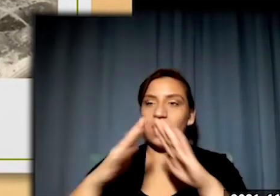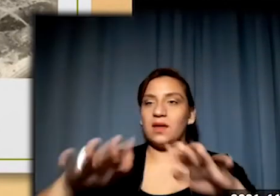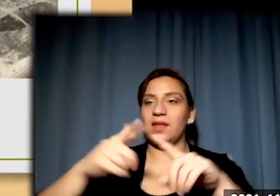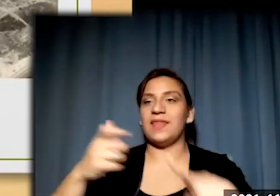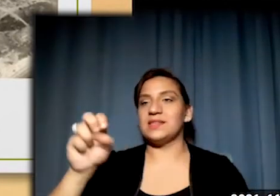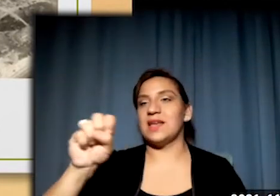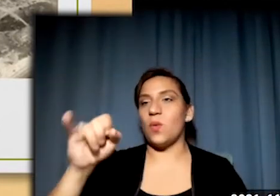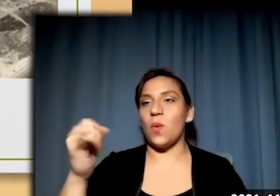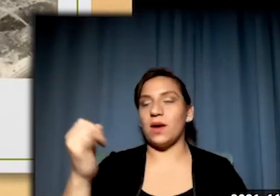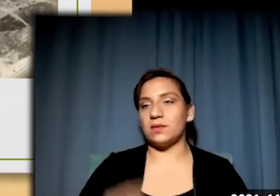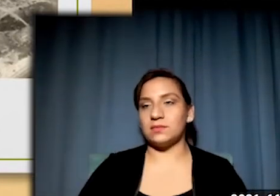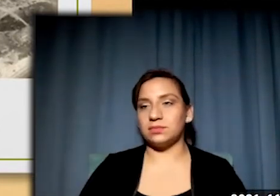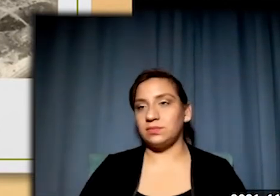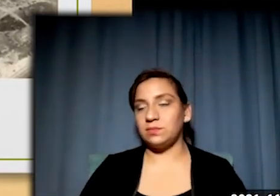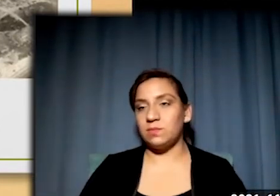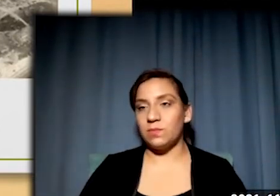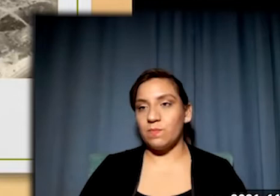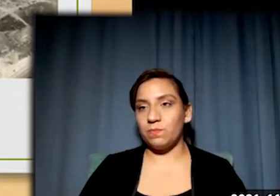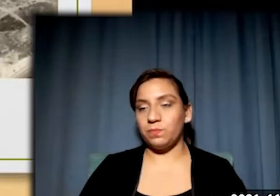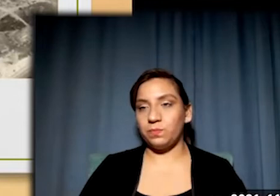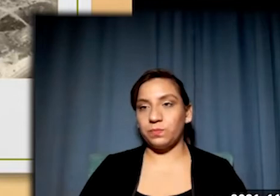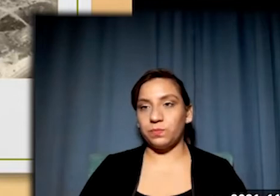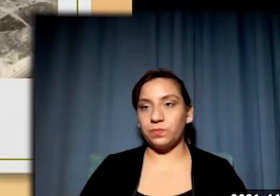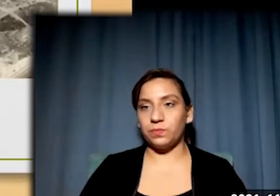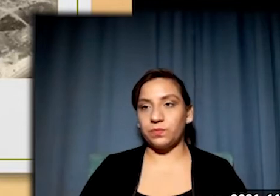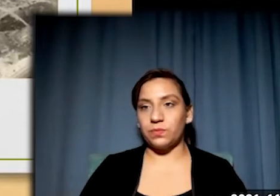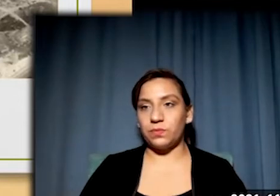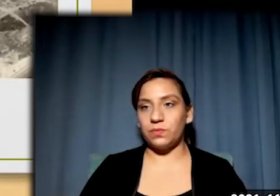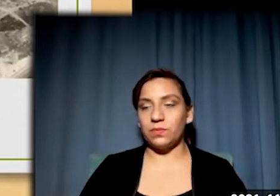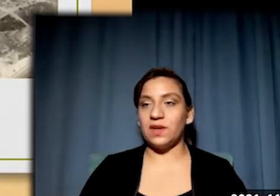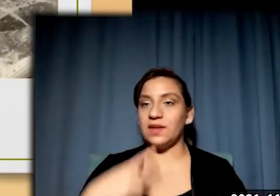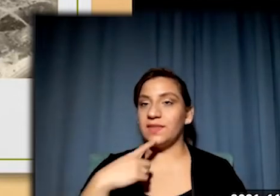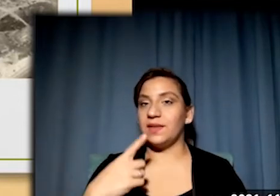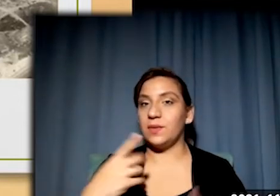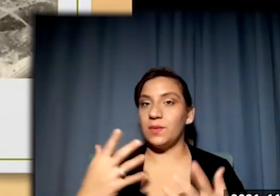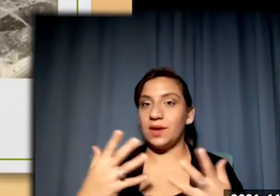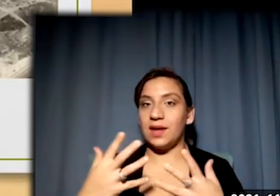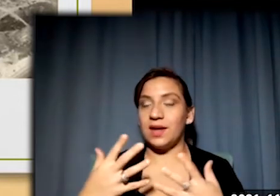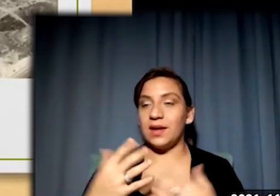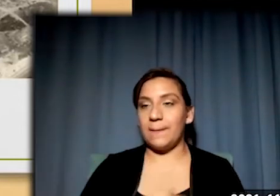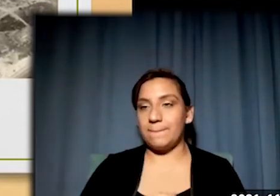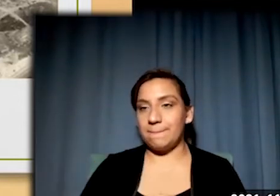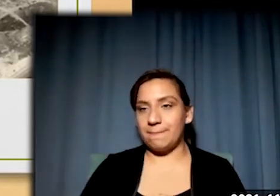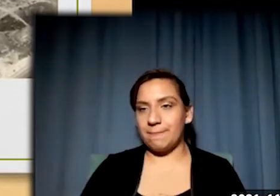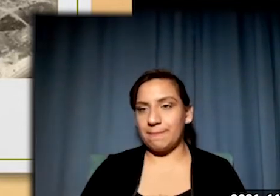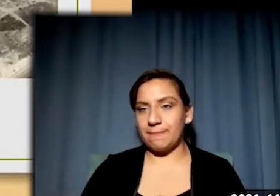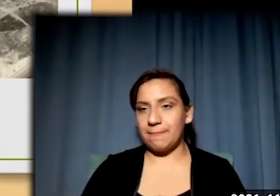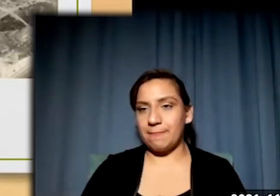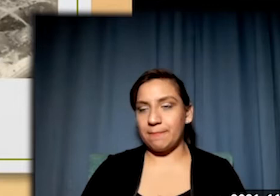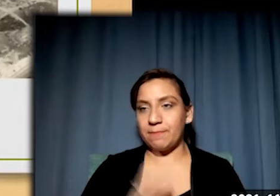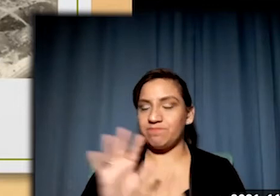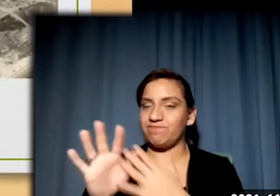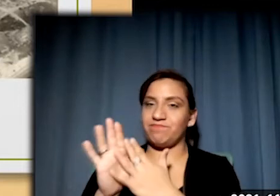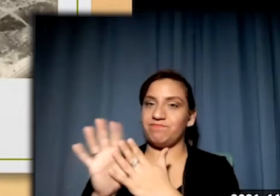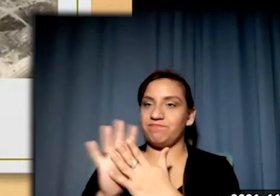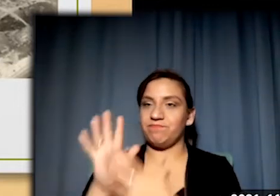in the Puerto Rico Historical Preservation Office Facebook page. Due to the high demand of this publication, the printed